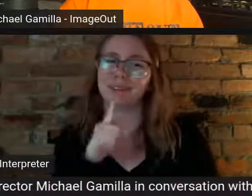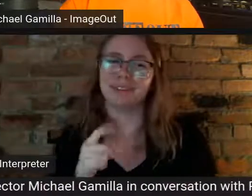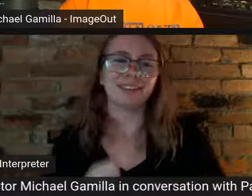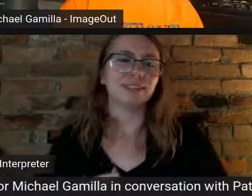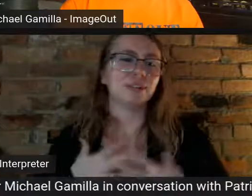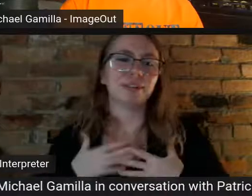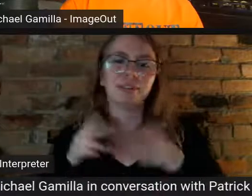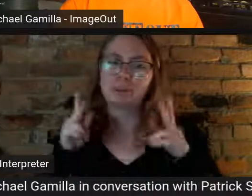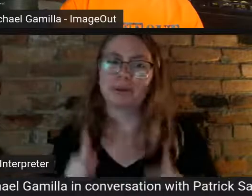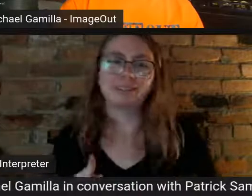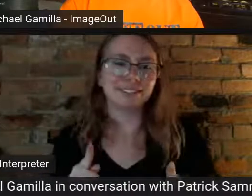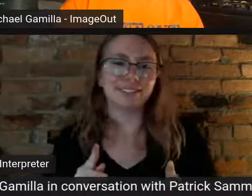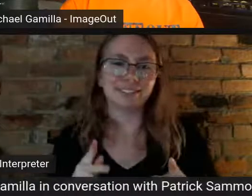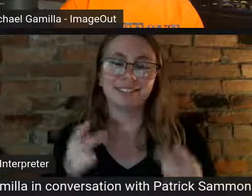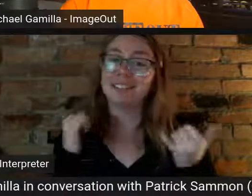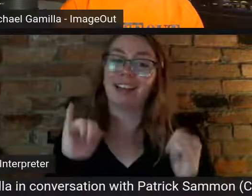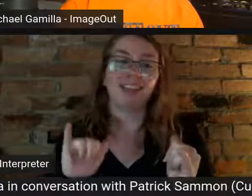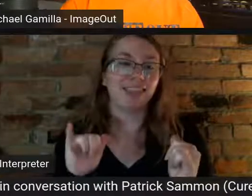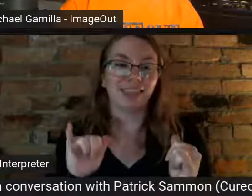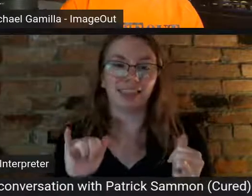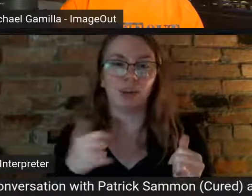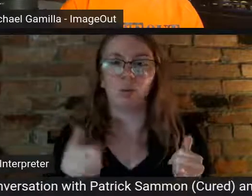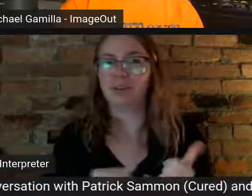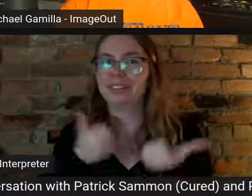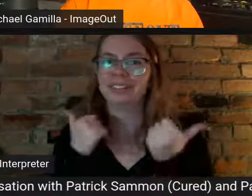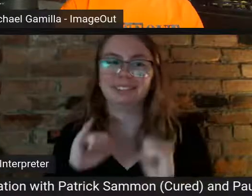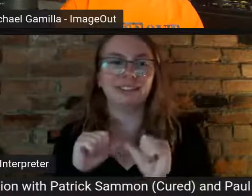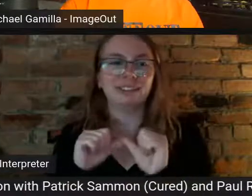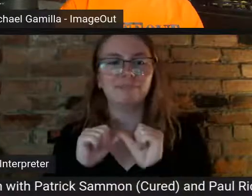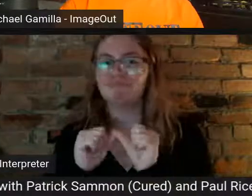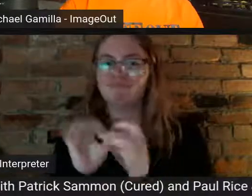she's someone who we've stayed in constant